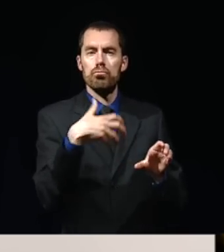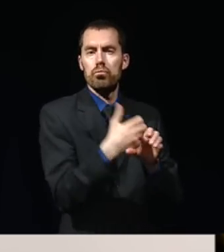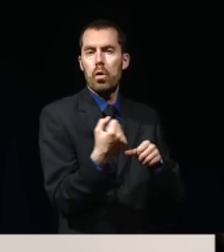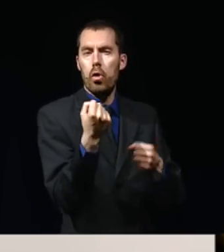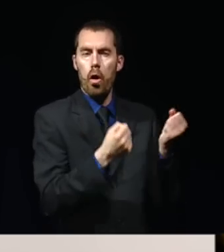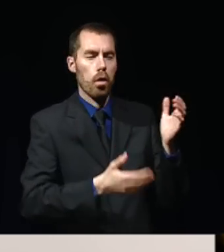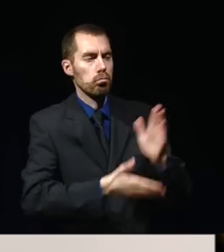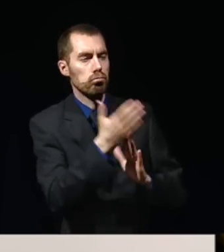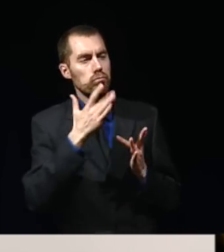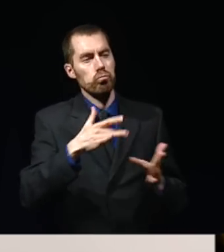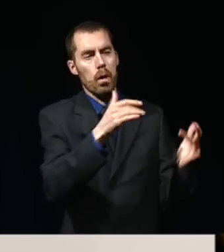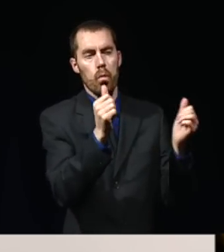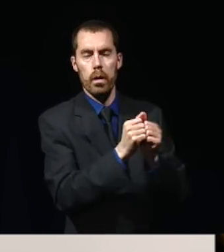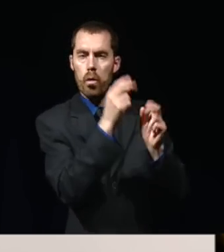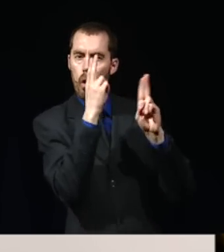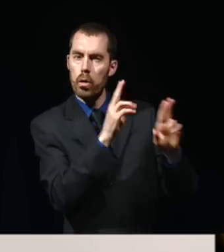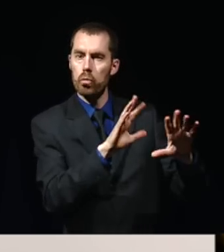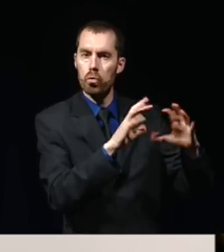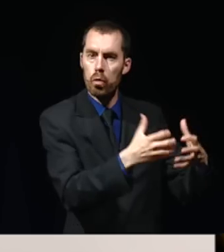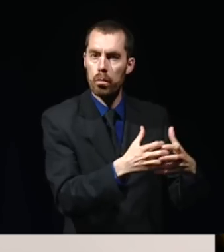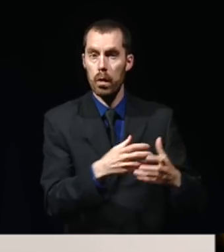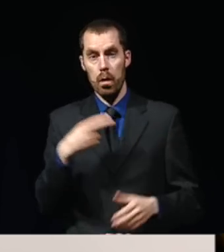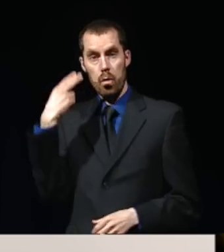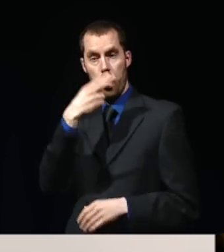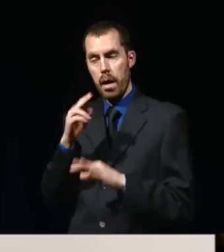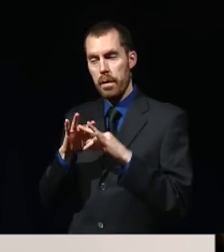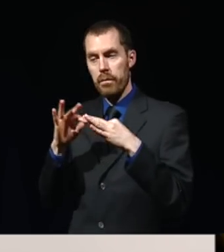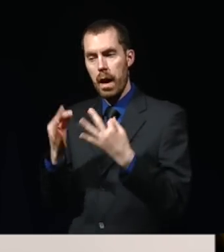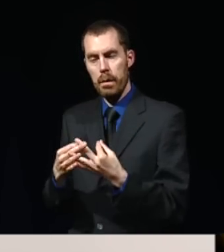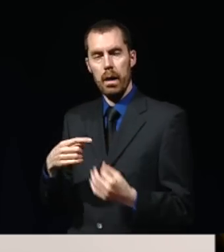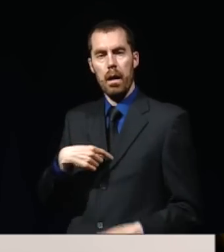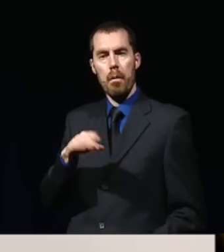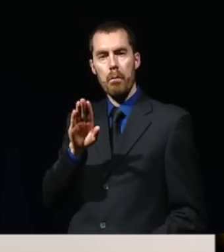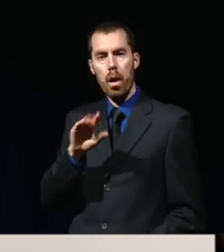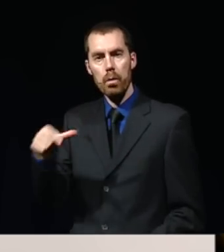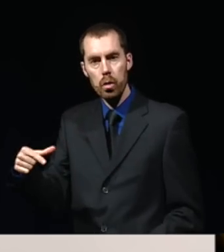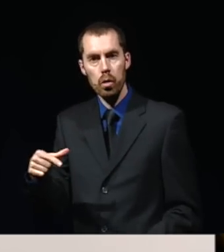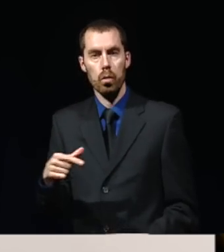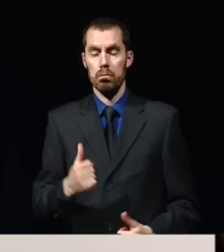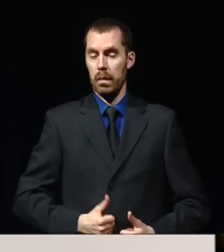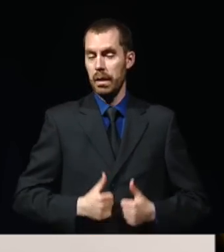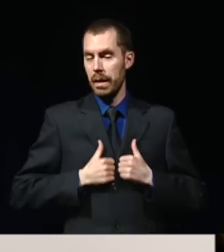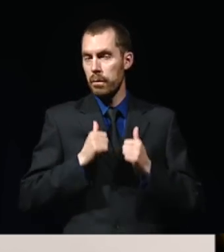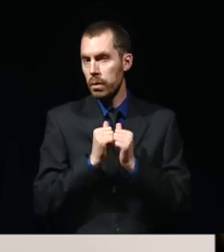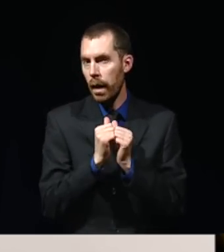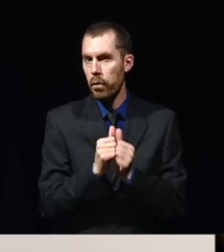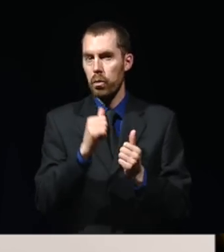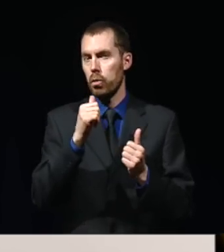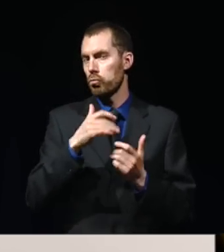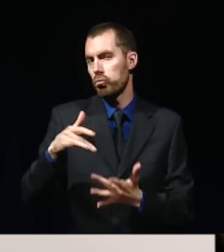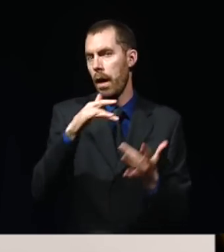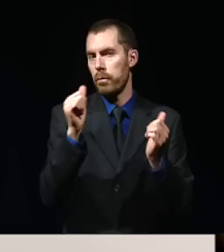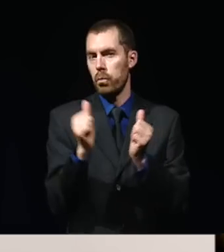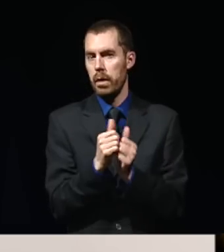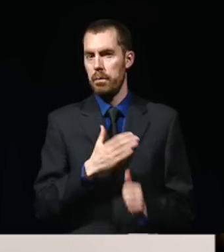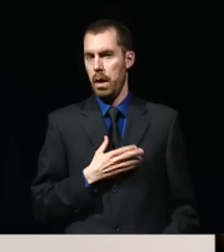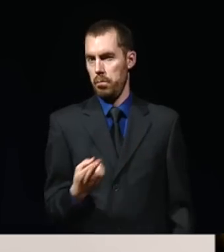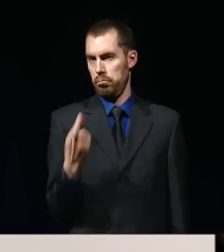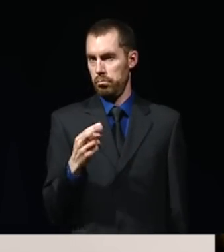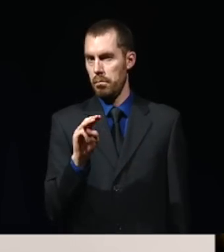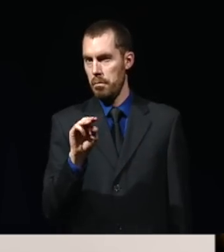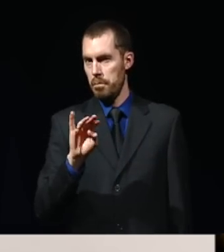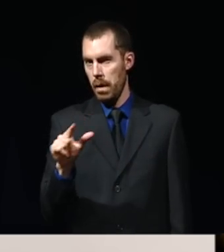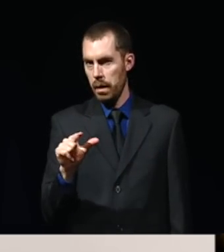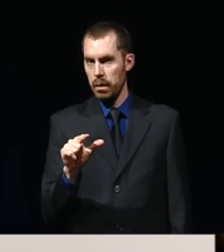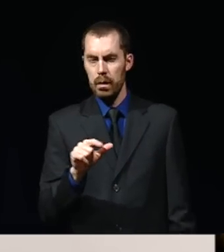crew, to having barbecues with my Hawaii family, to living and traveling with my best bud, Ming. All the opportunities at WU allowed me to further